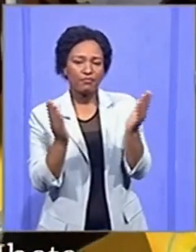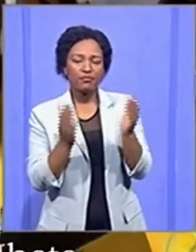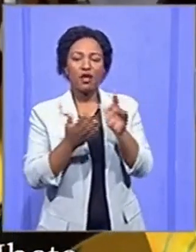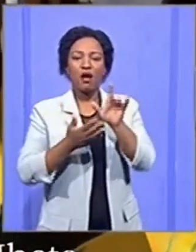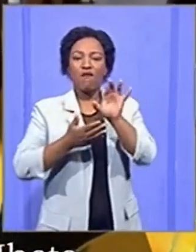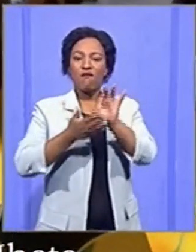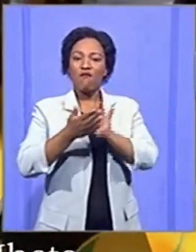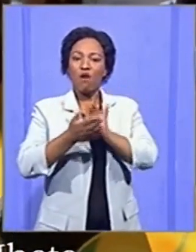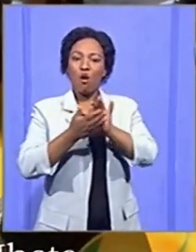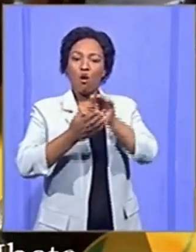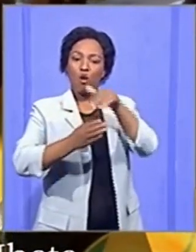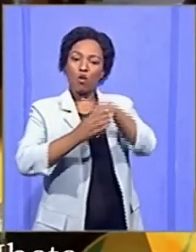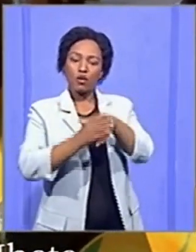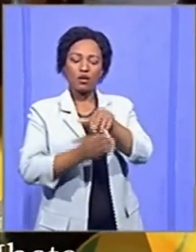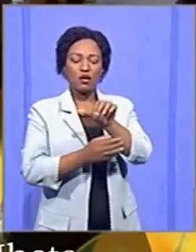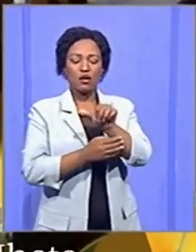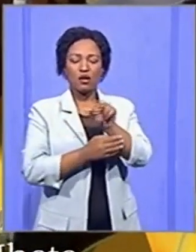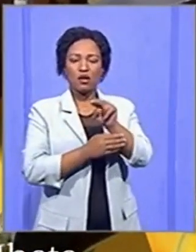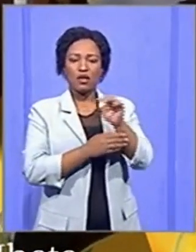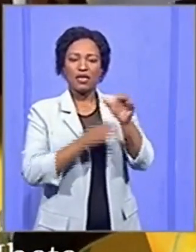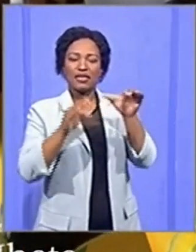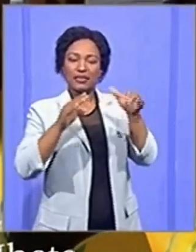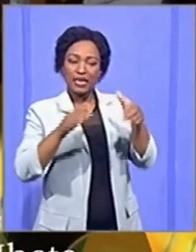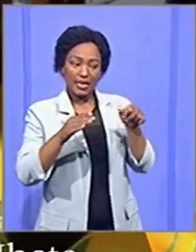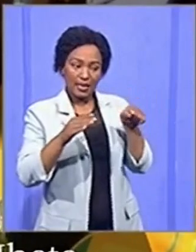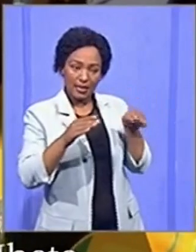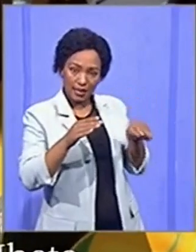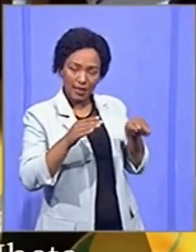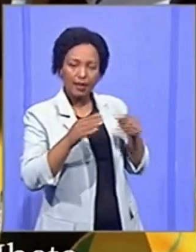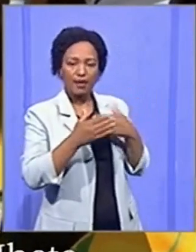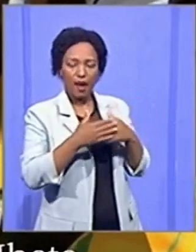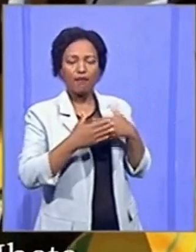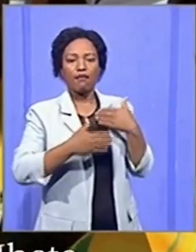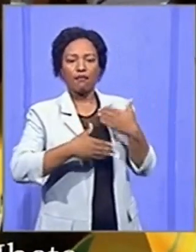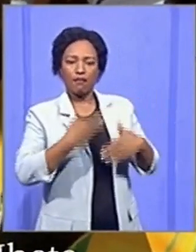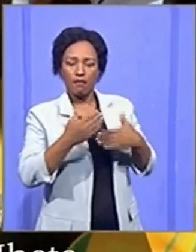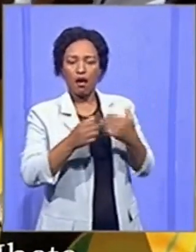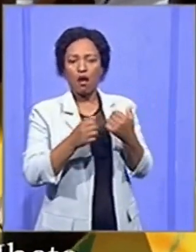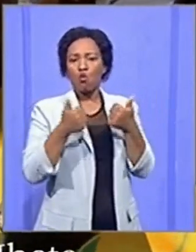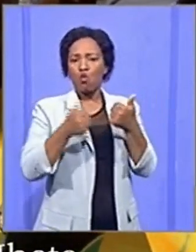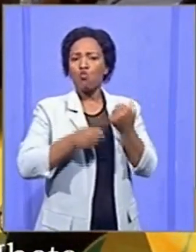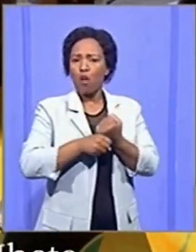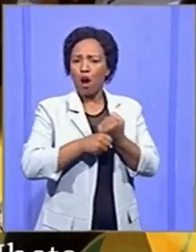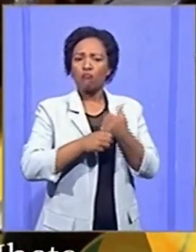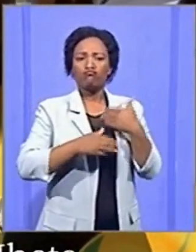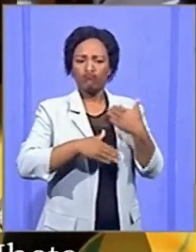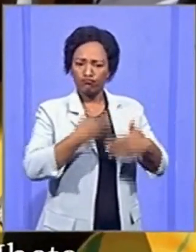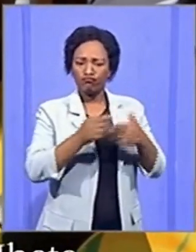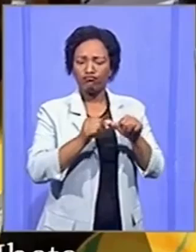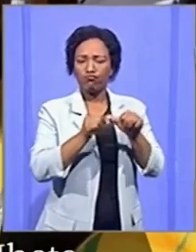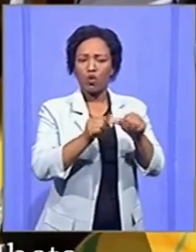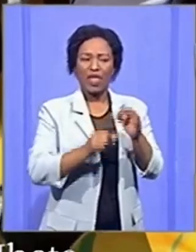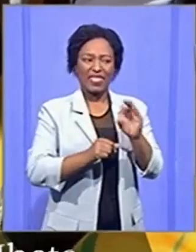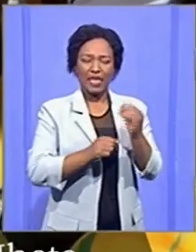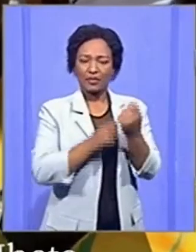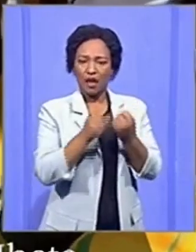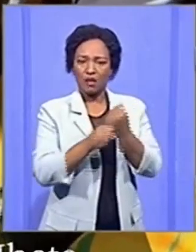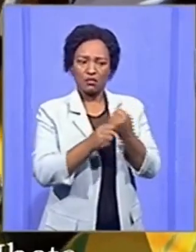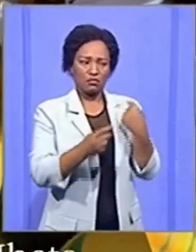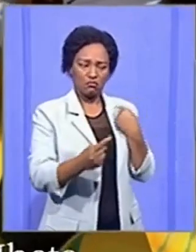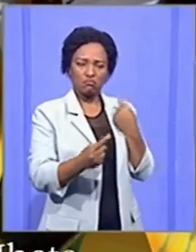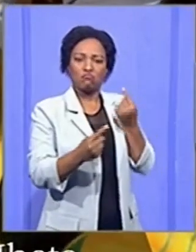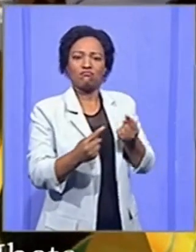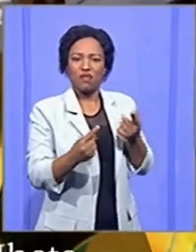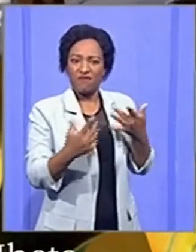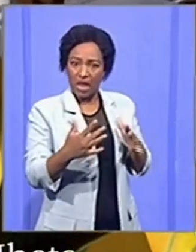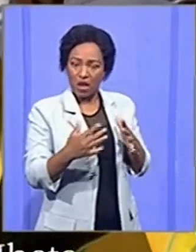ANC so that the ANC can continue with the good work it started in the past 30 years. A lot